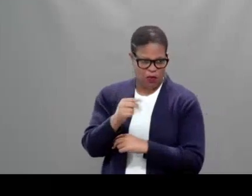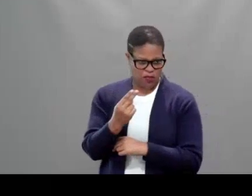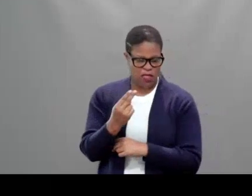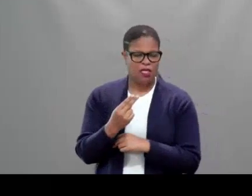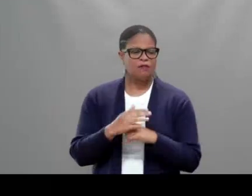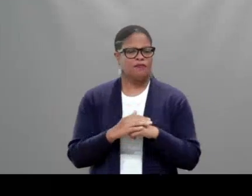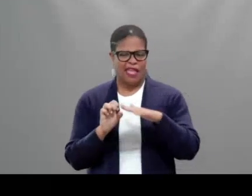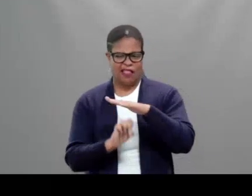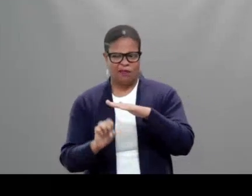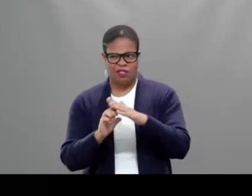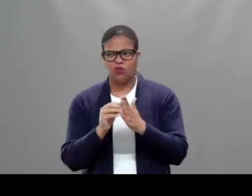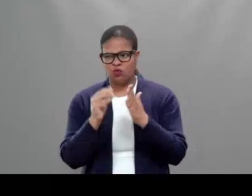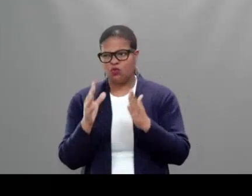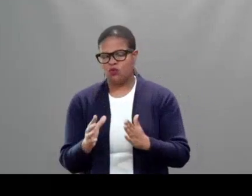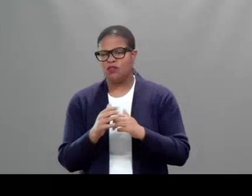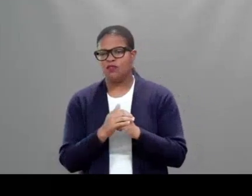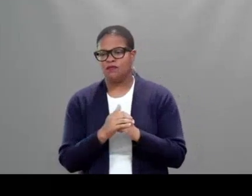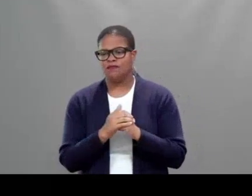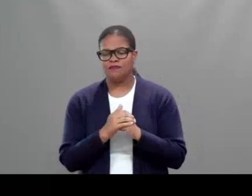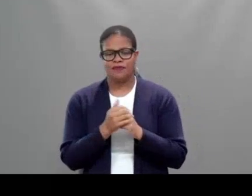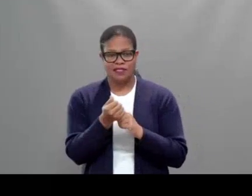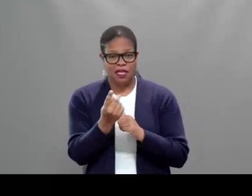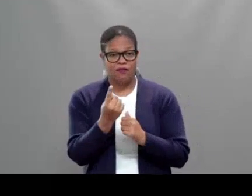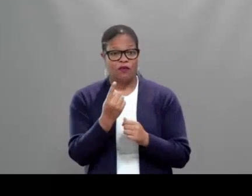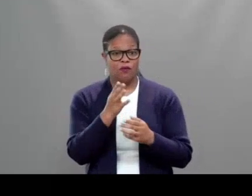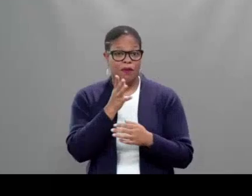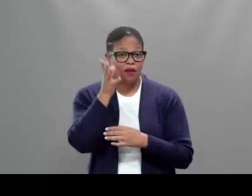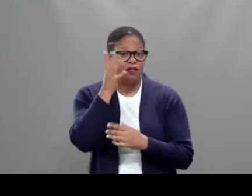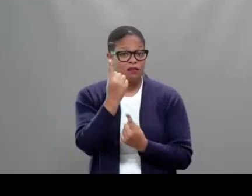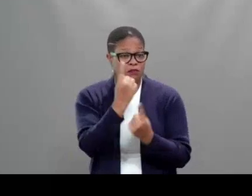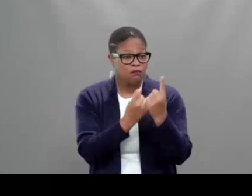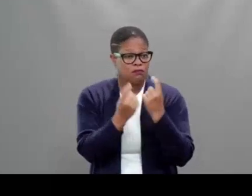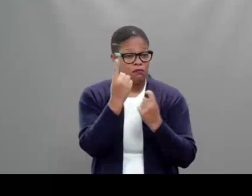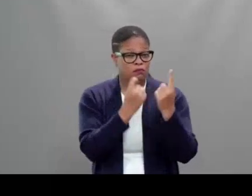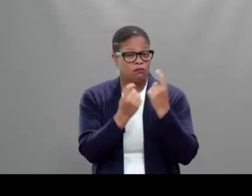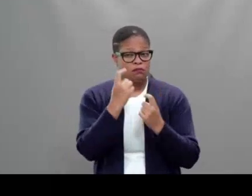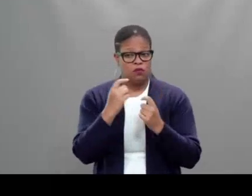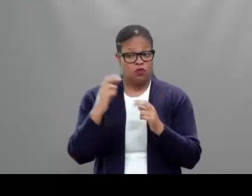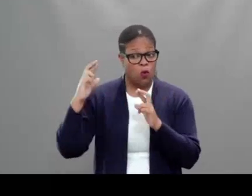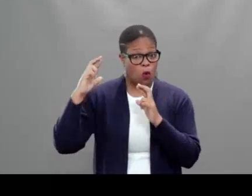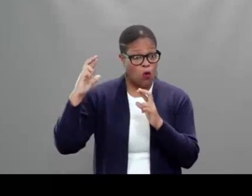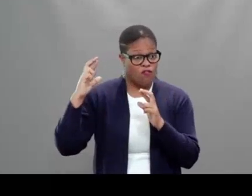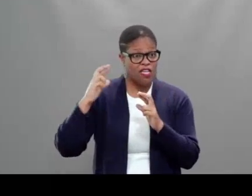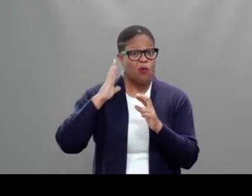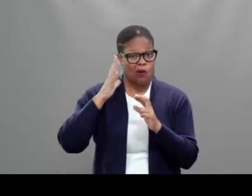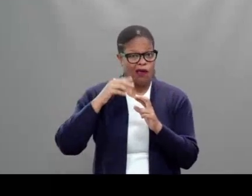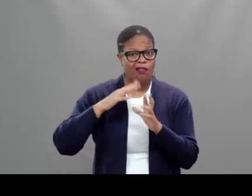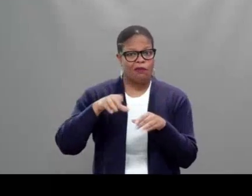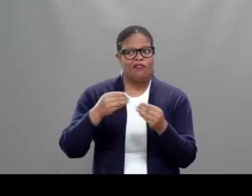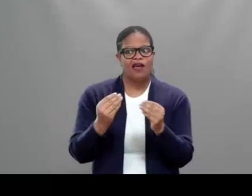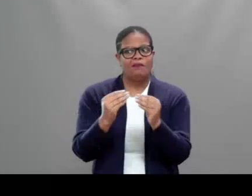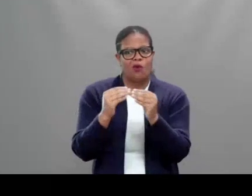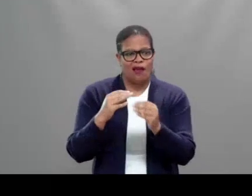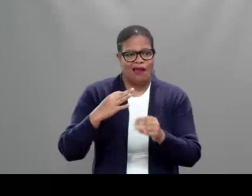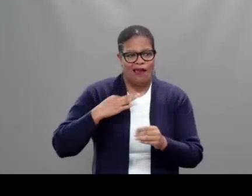with parents that have inquired, and hopefully that will be producing some applications as